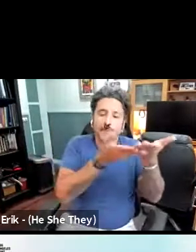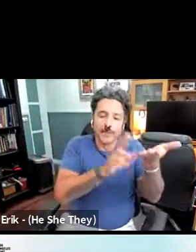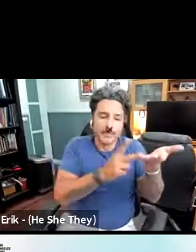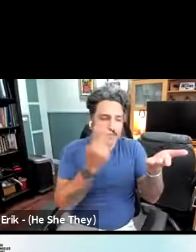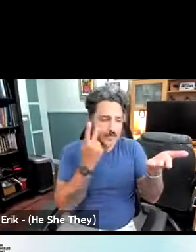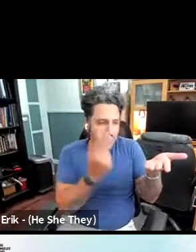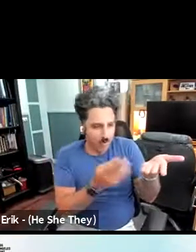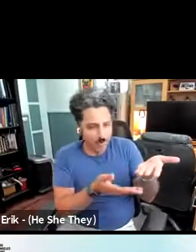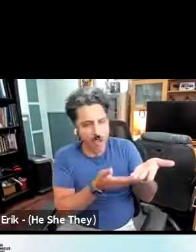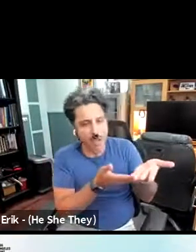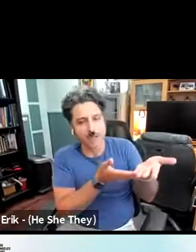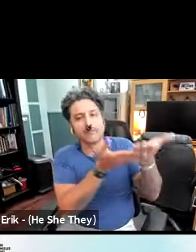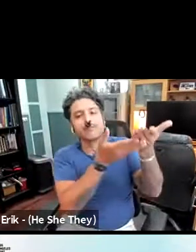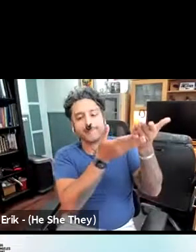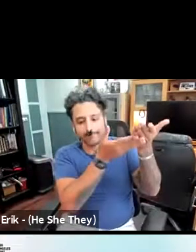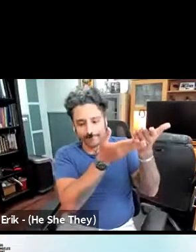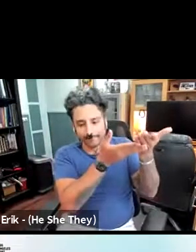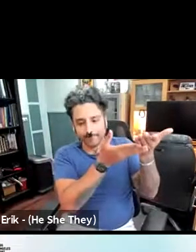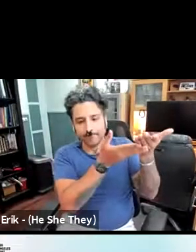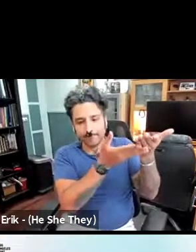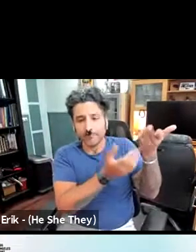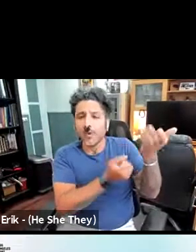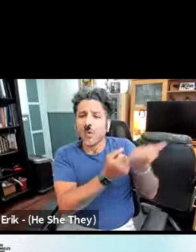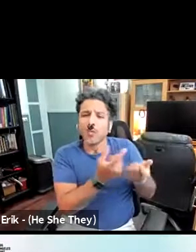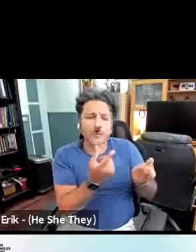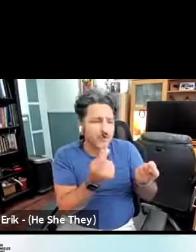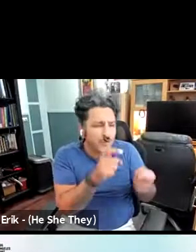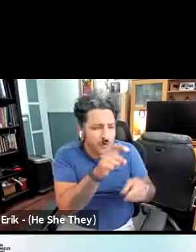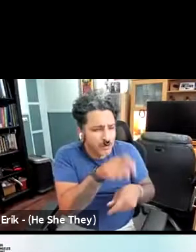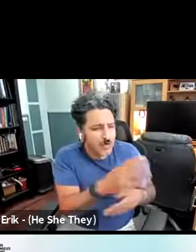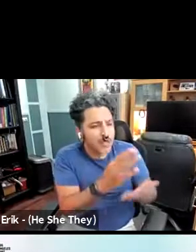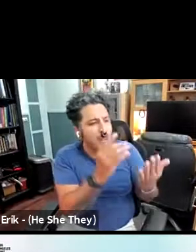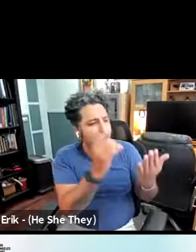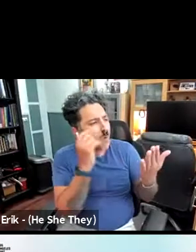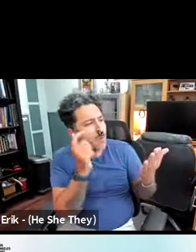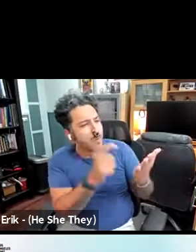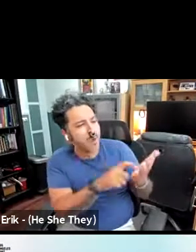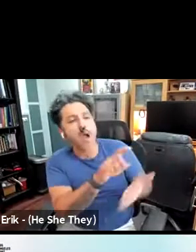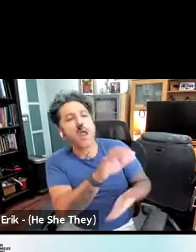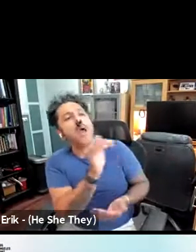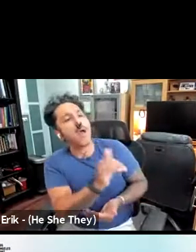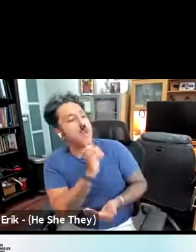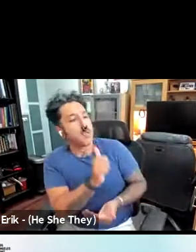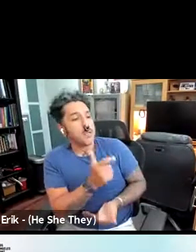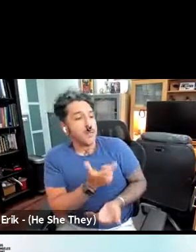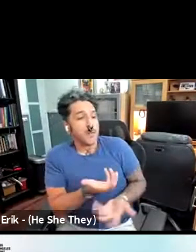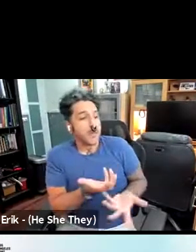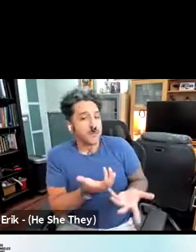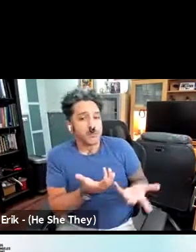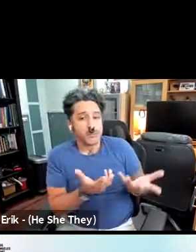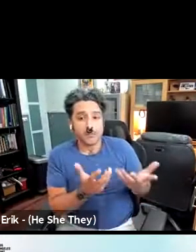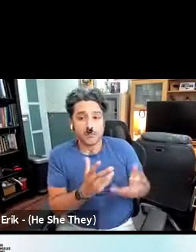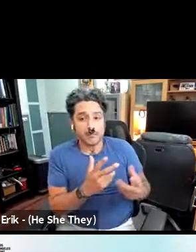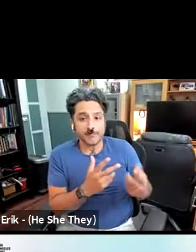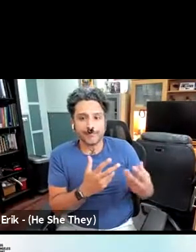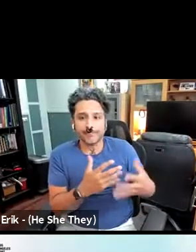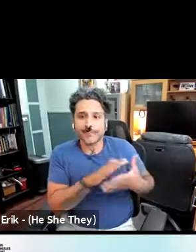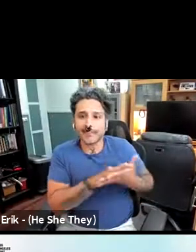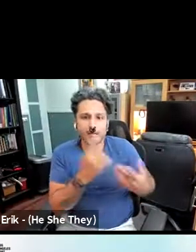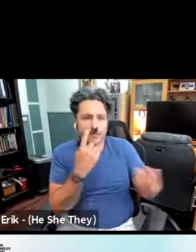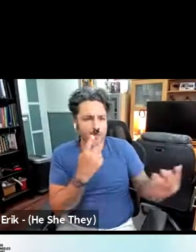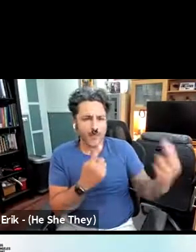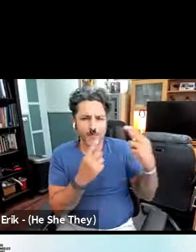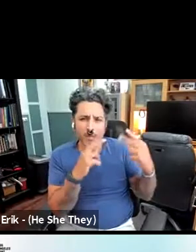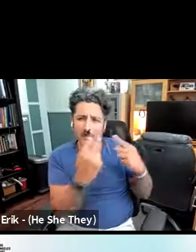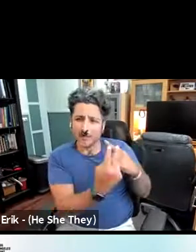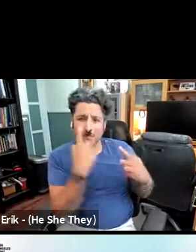You know, so let me help you out a little bit. Or what do you need? Or recognizing, hey, this person might not even take kindly to me because of the perception they might have